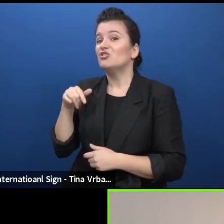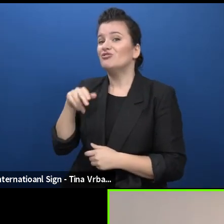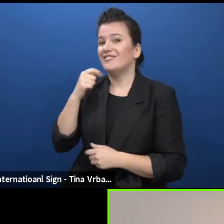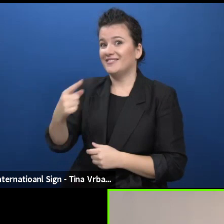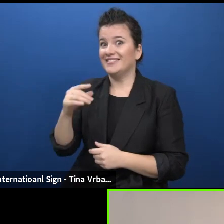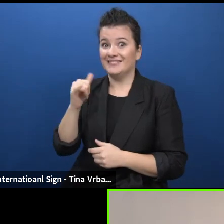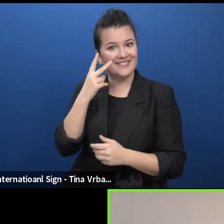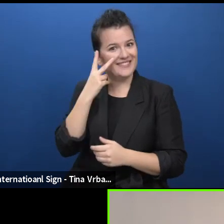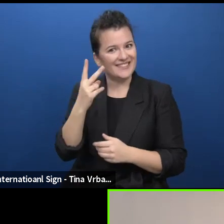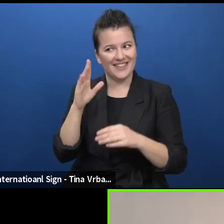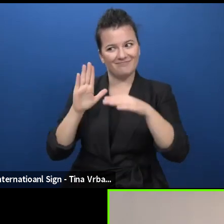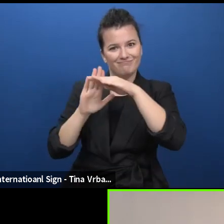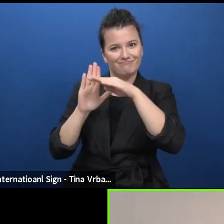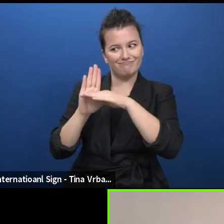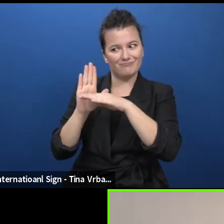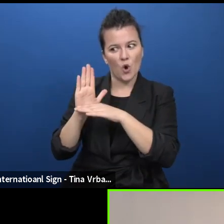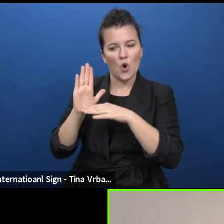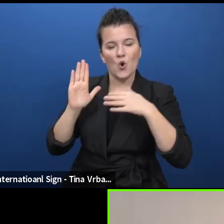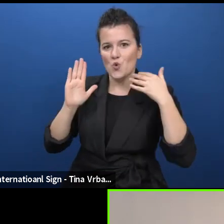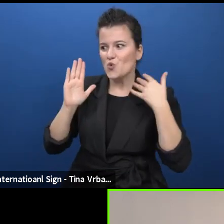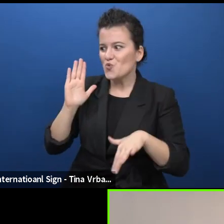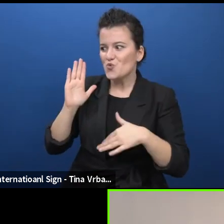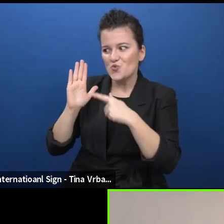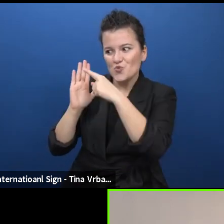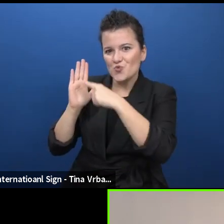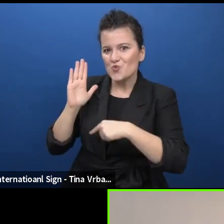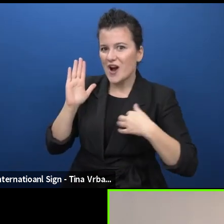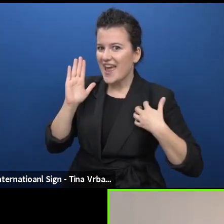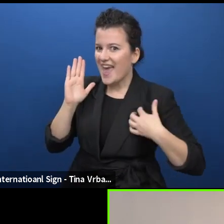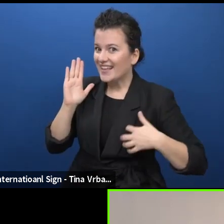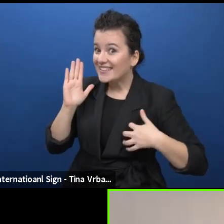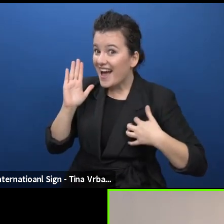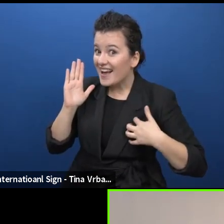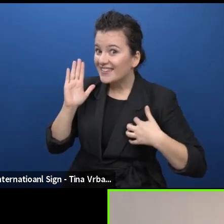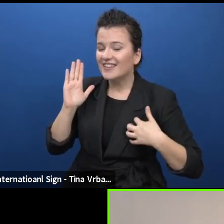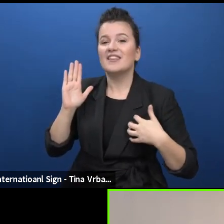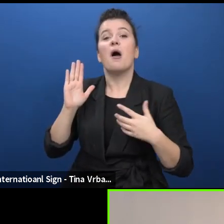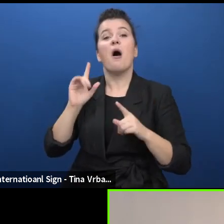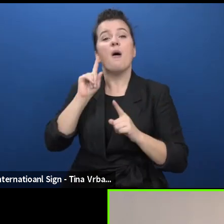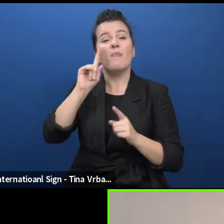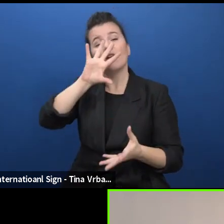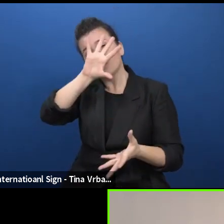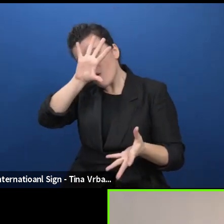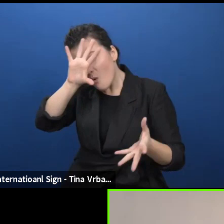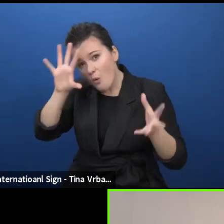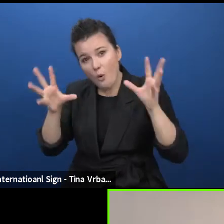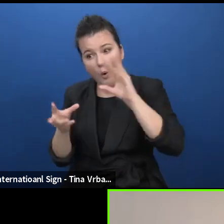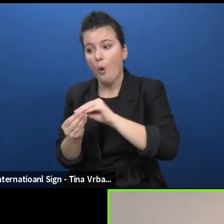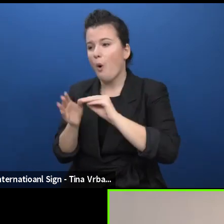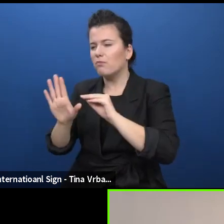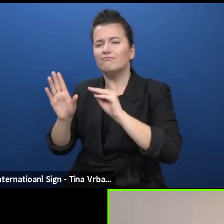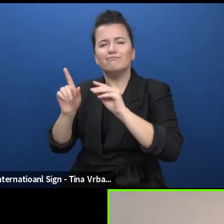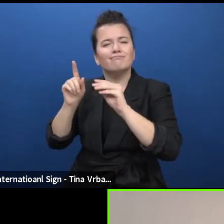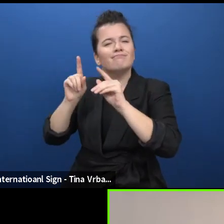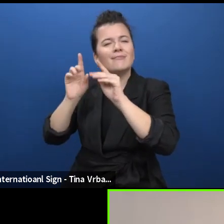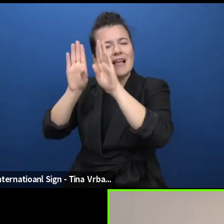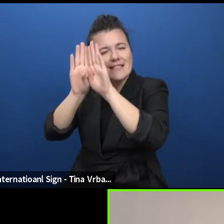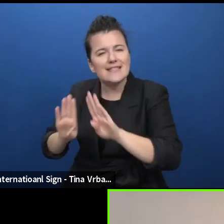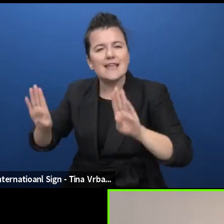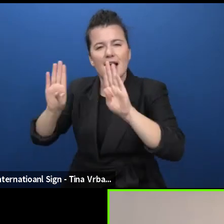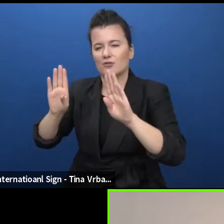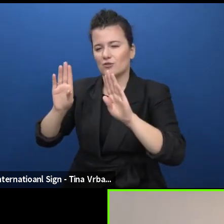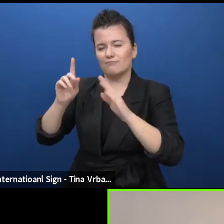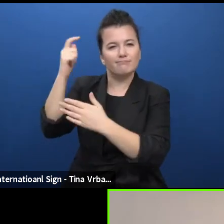programme and still we will not be covering all of the sector's challenges, questionings